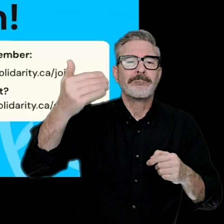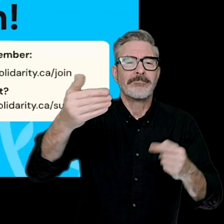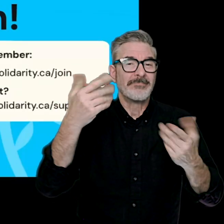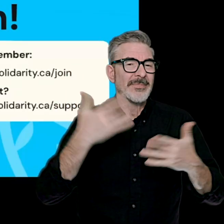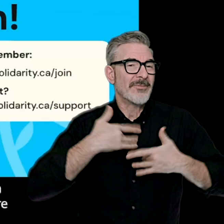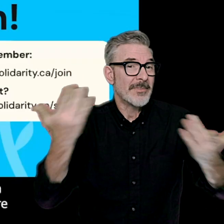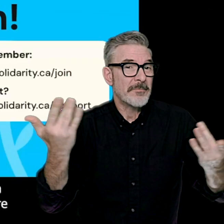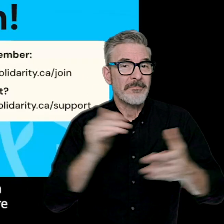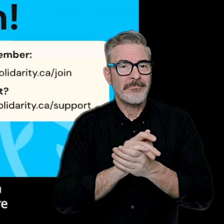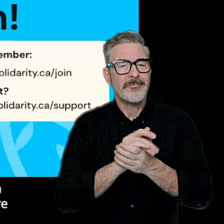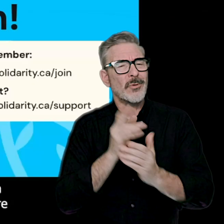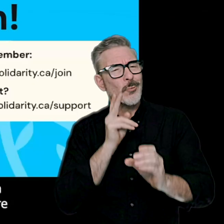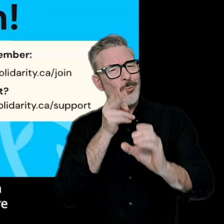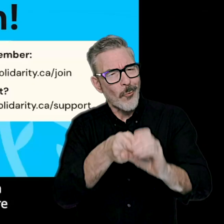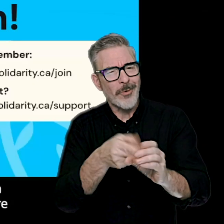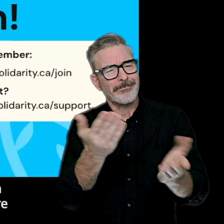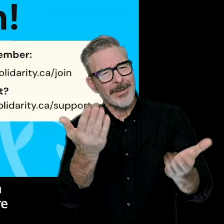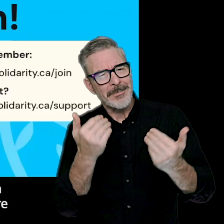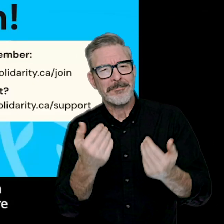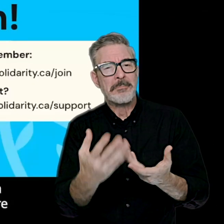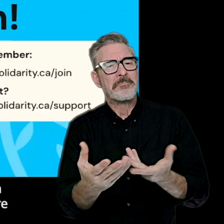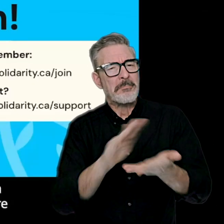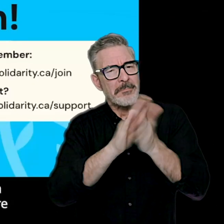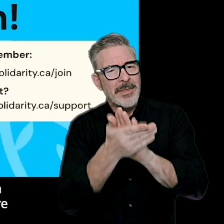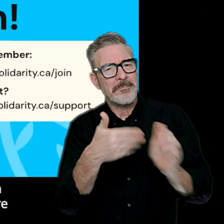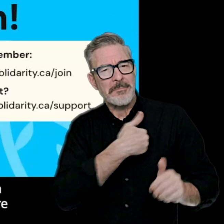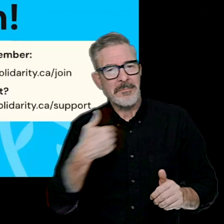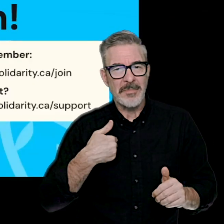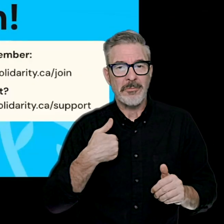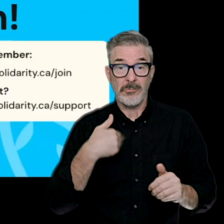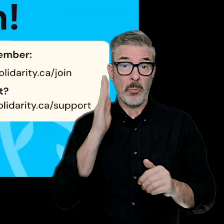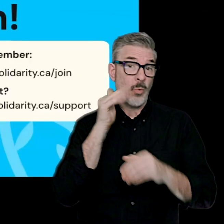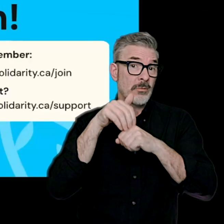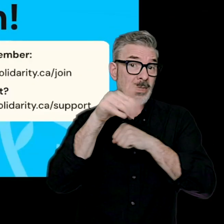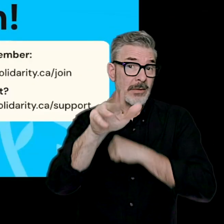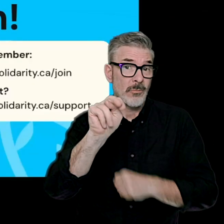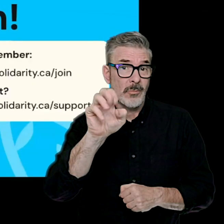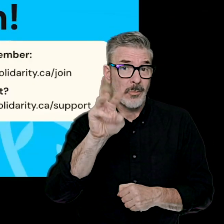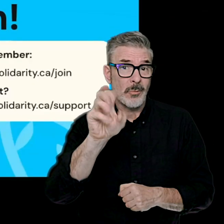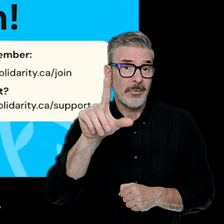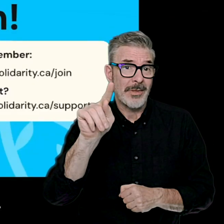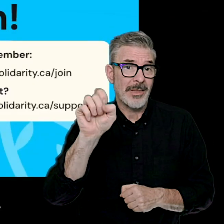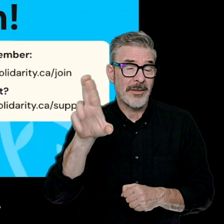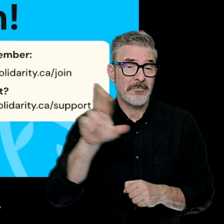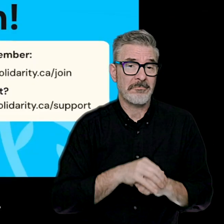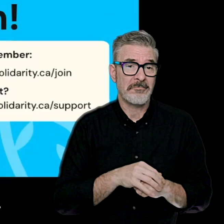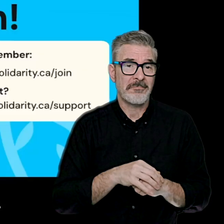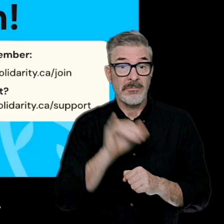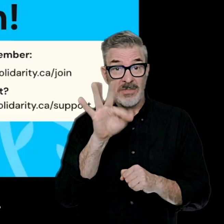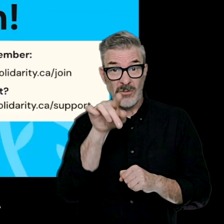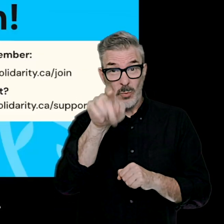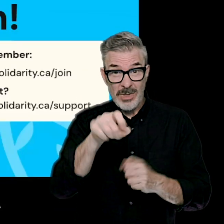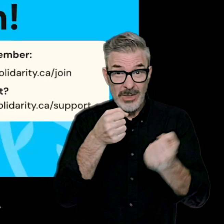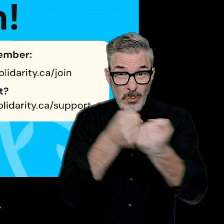info@workersolidarity.ca. You could follow us on social media to learn when our next workshops are or our next events. You could become a